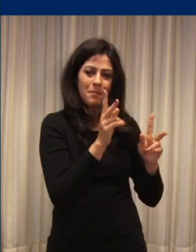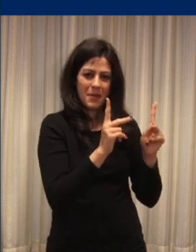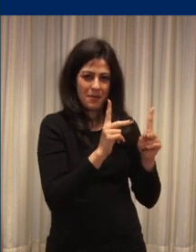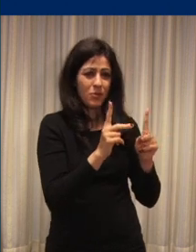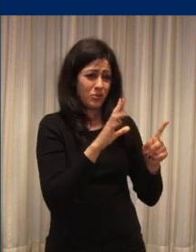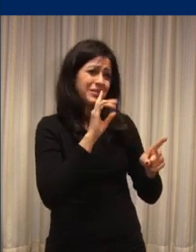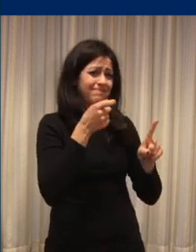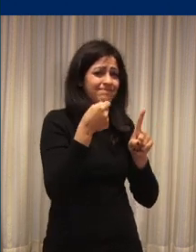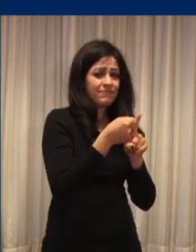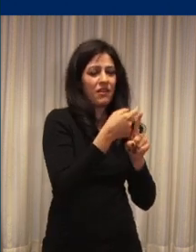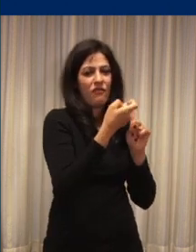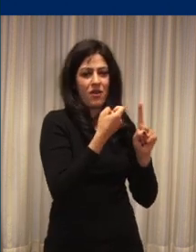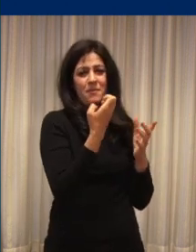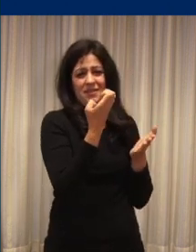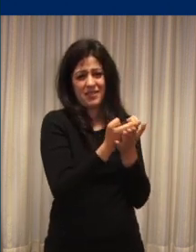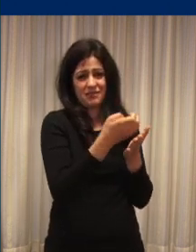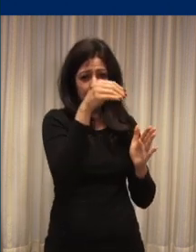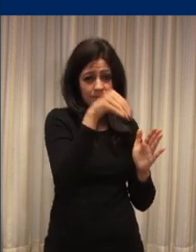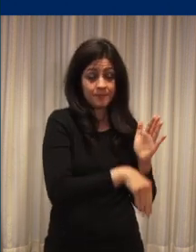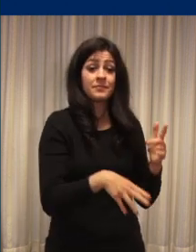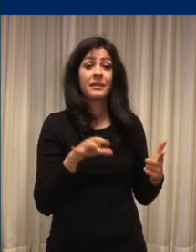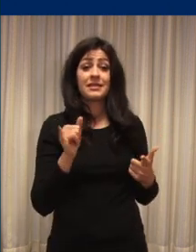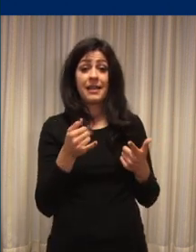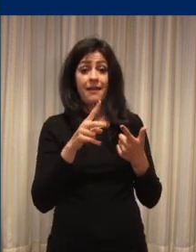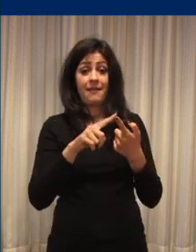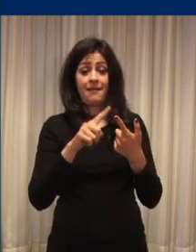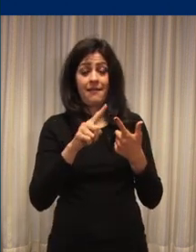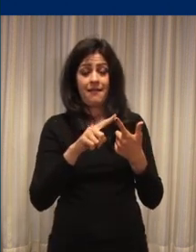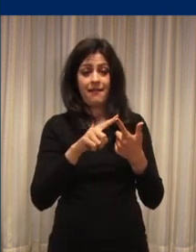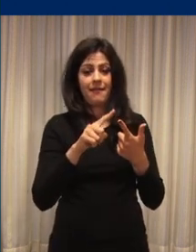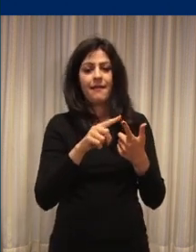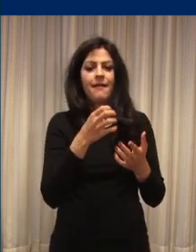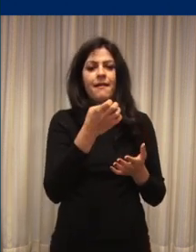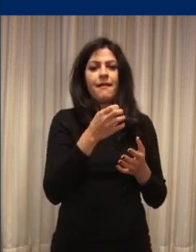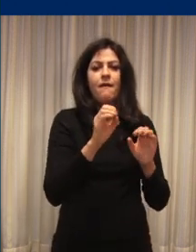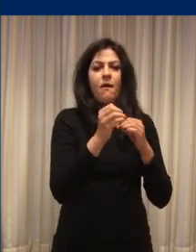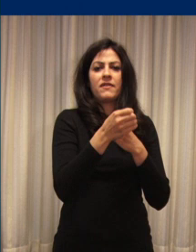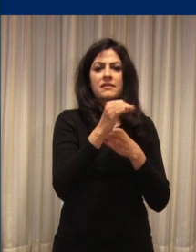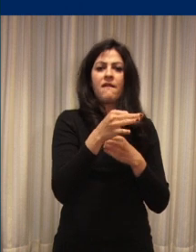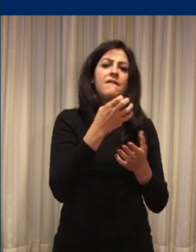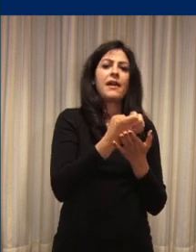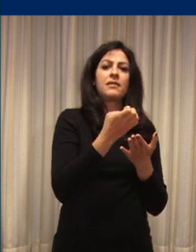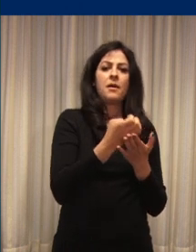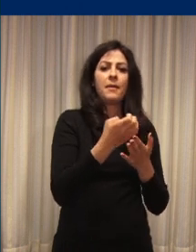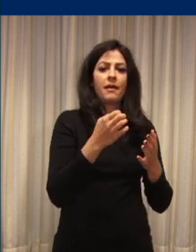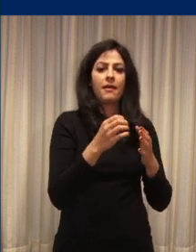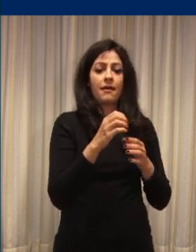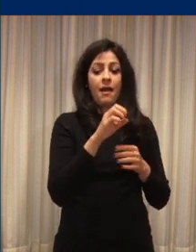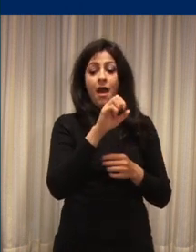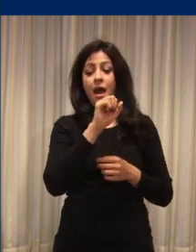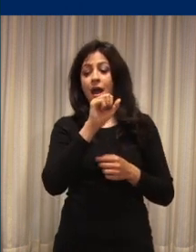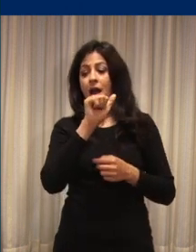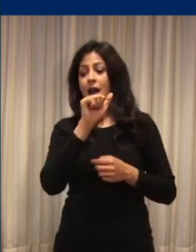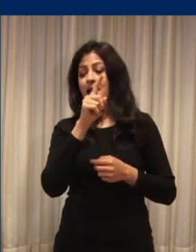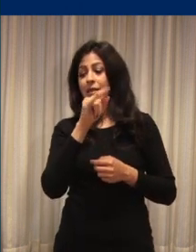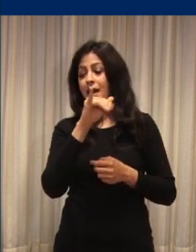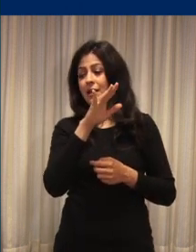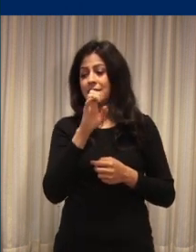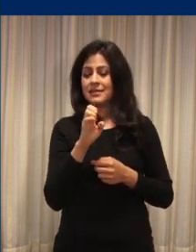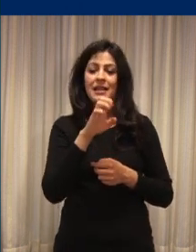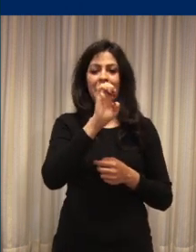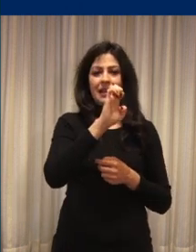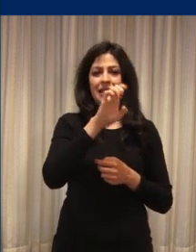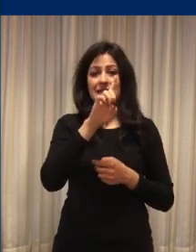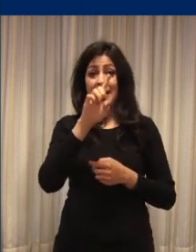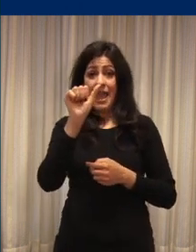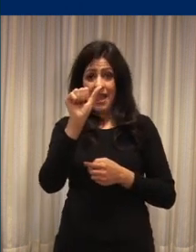impacts. Secondly, our Office of Economic Development and our Economic Development Alliance, our EDA, are already set up to